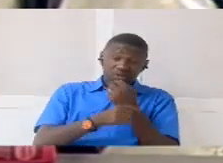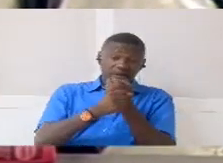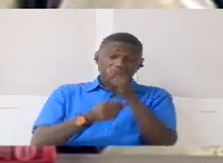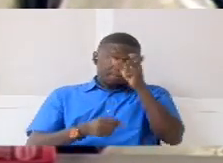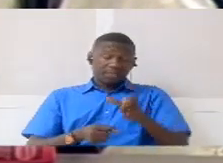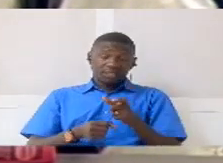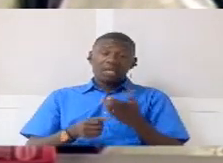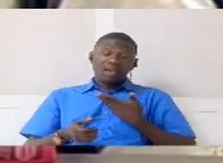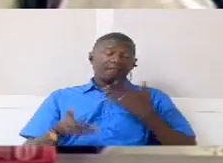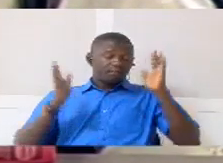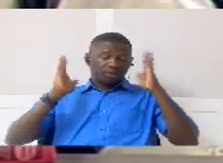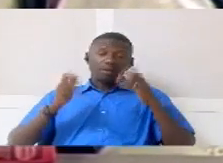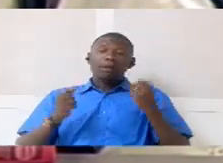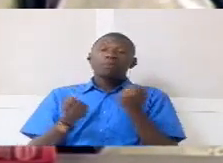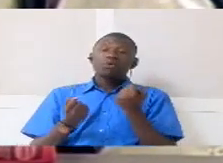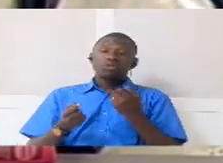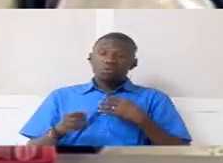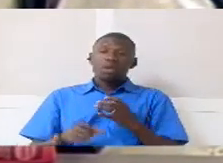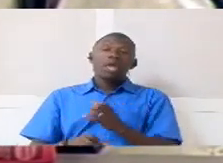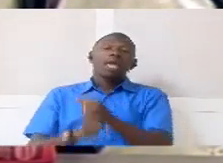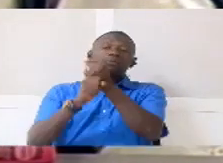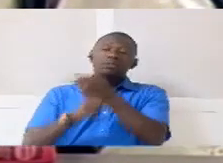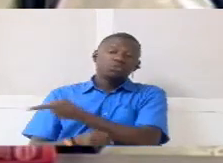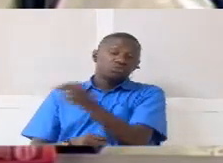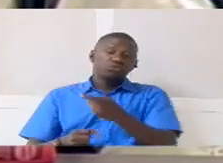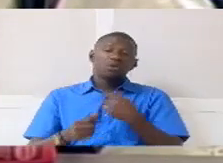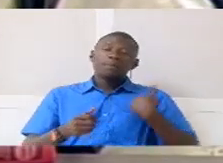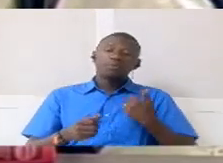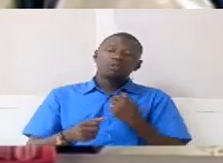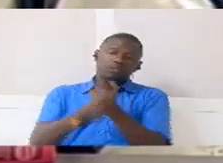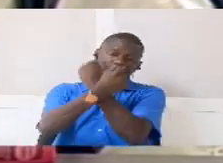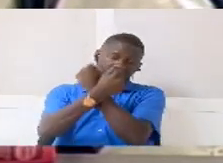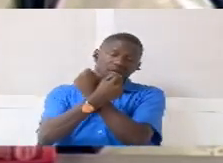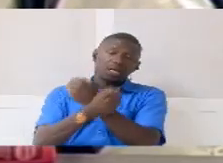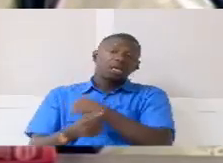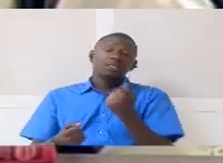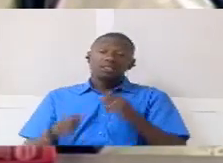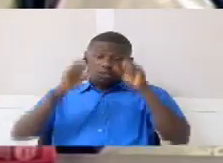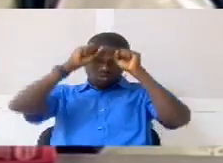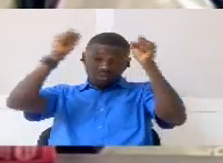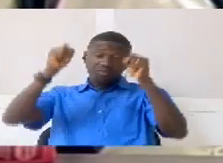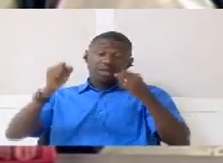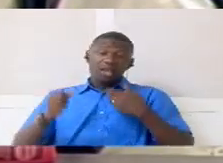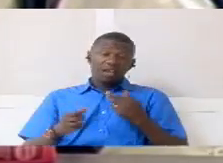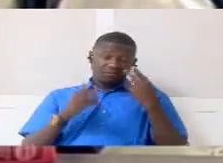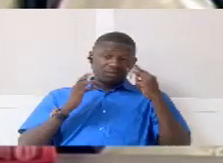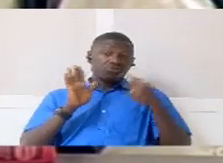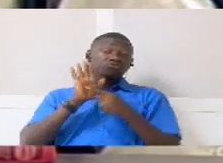result of that because they were assisting these inmates and the government had eyed these individuals as enemies.